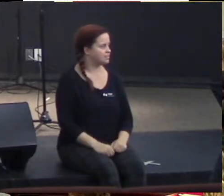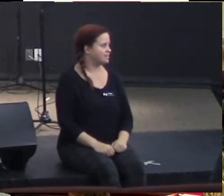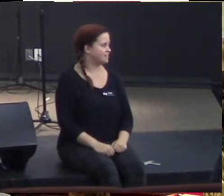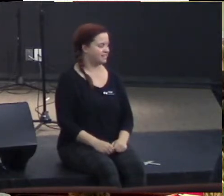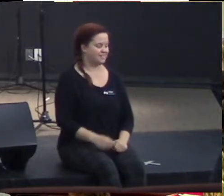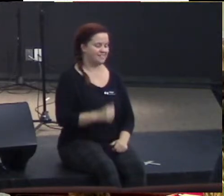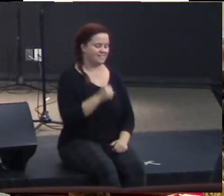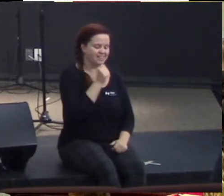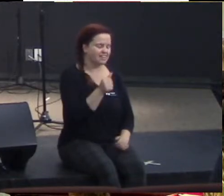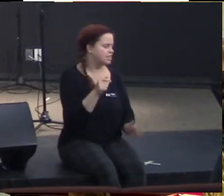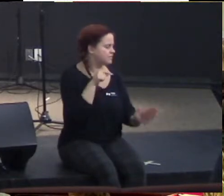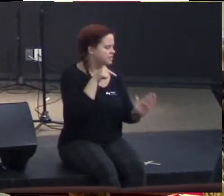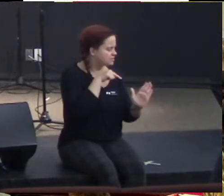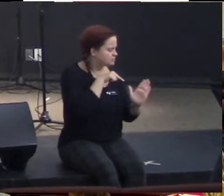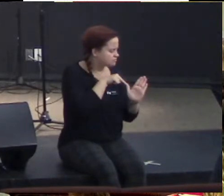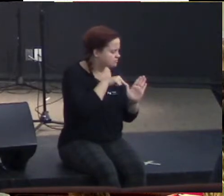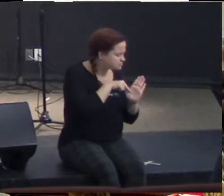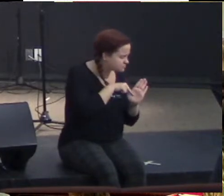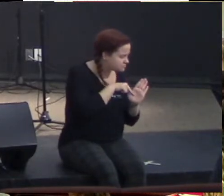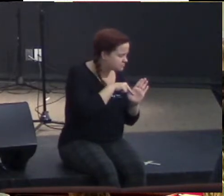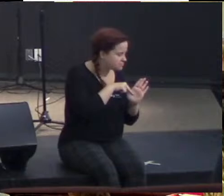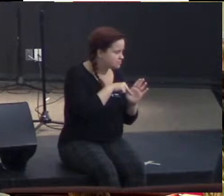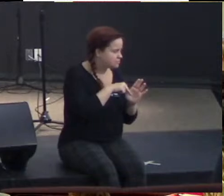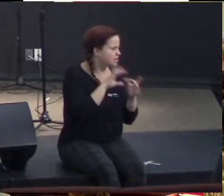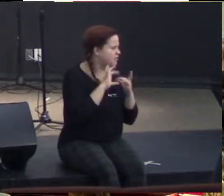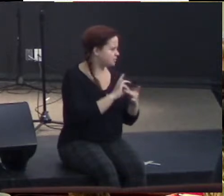surface of a relationship.